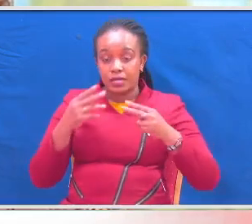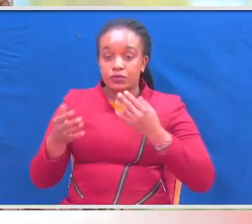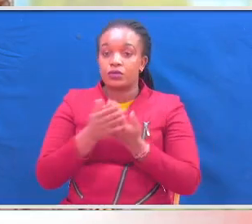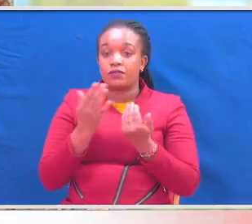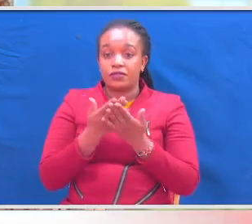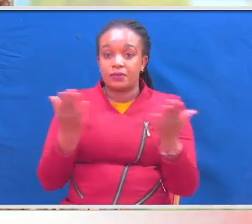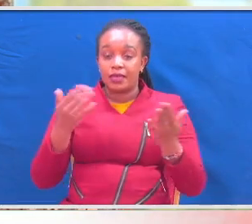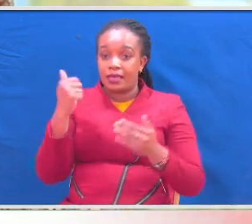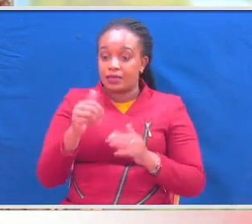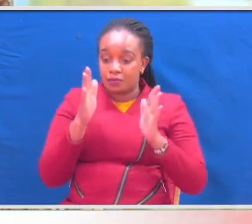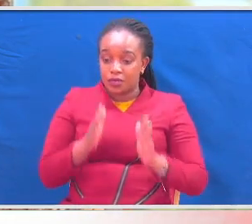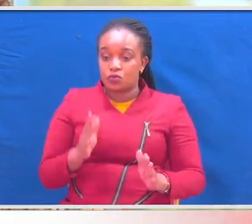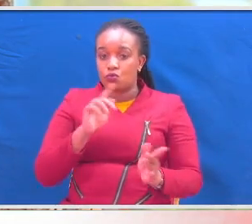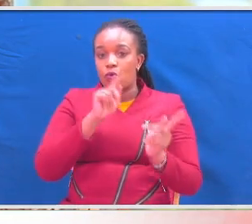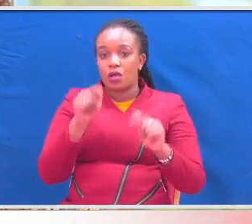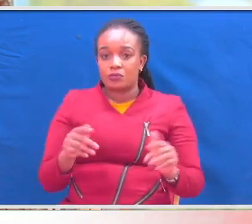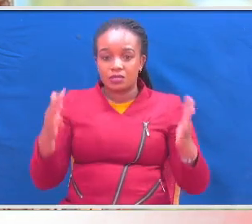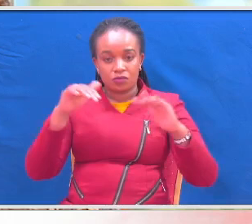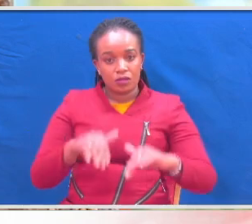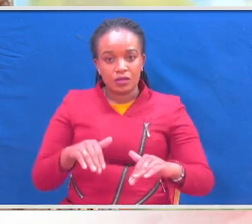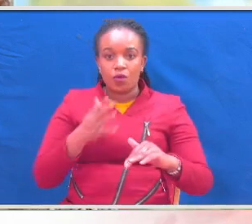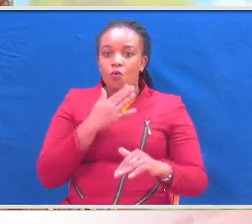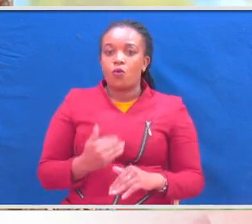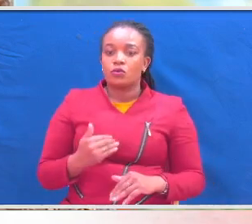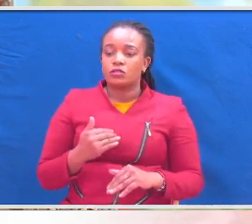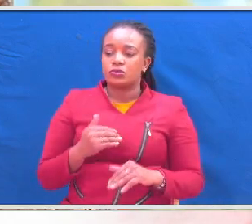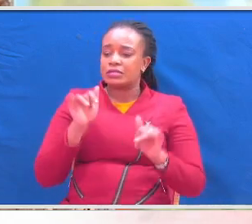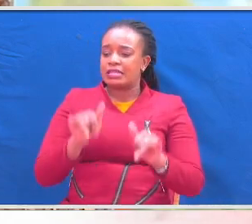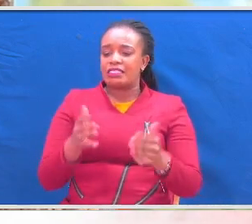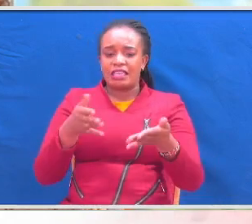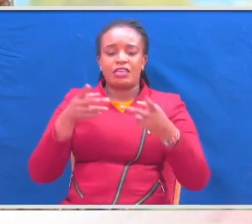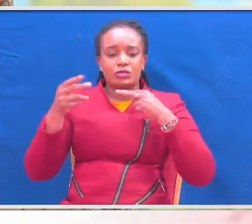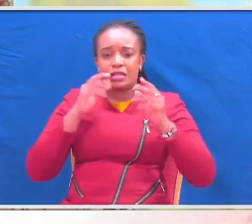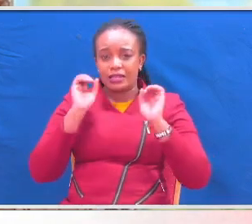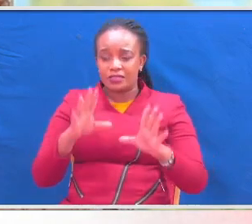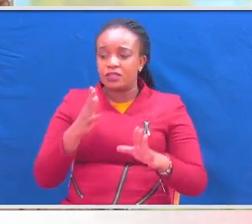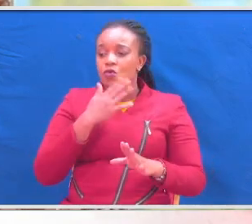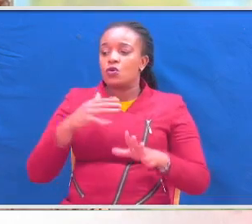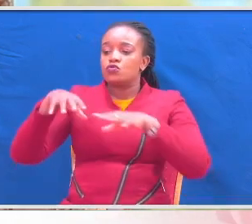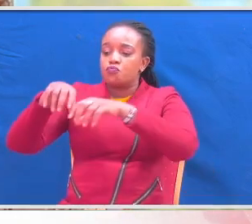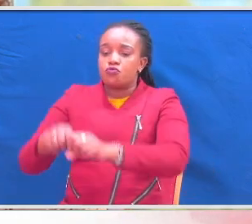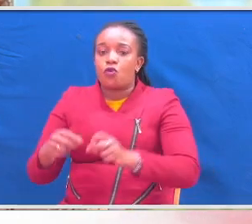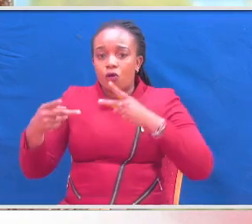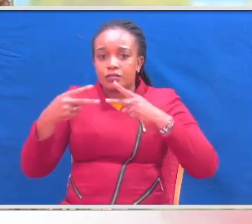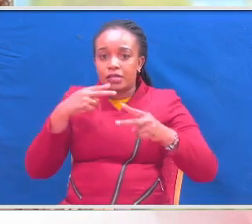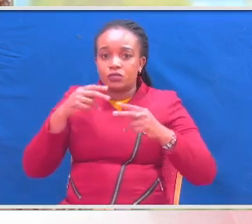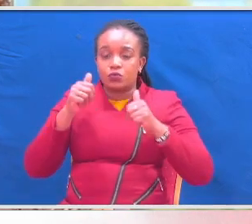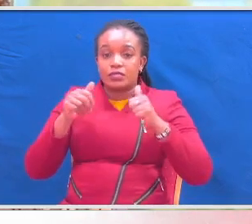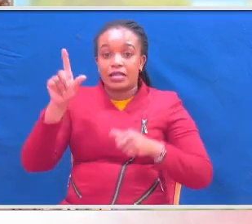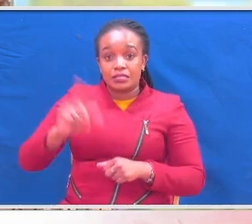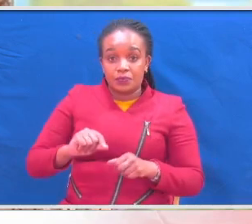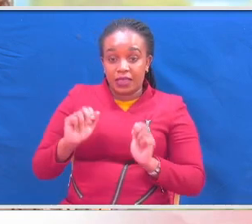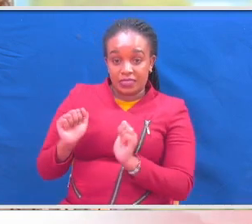to the conference does not want to stay in the five-star hotels. They're asking for a per diem. They want to book lower hotels so that they can save.